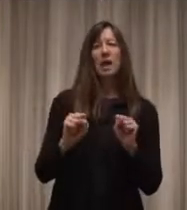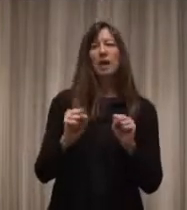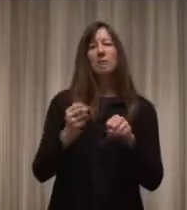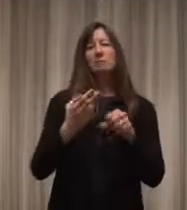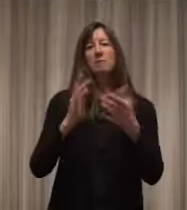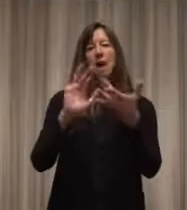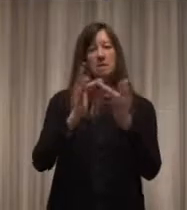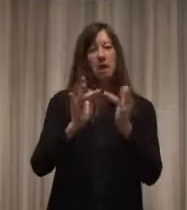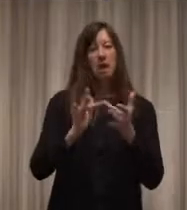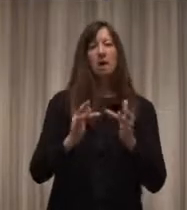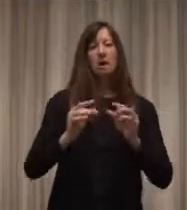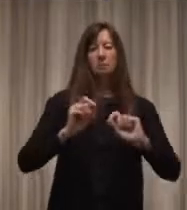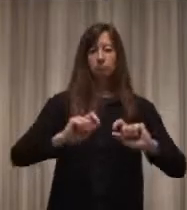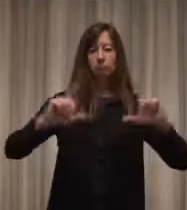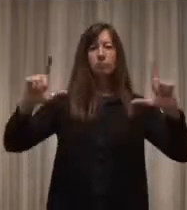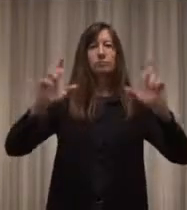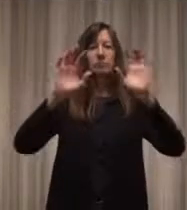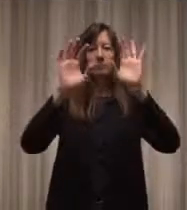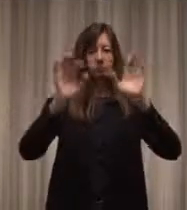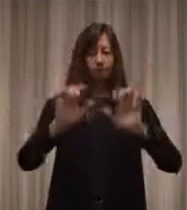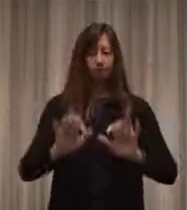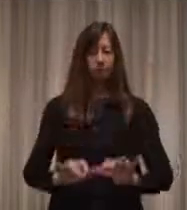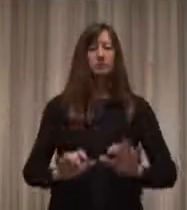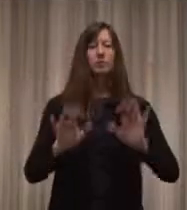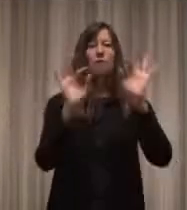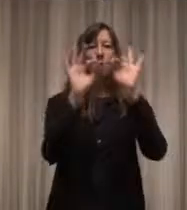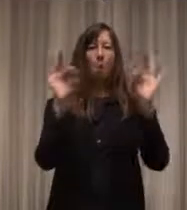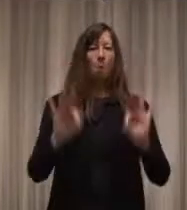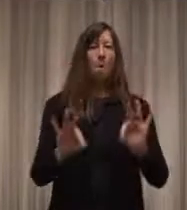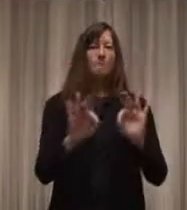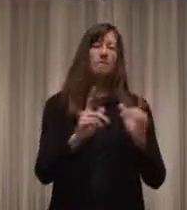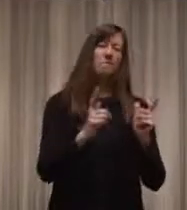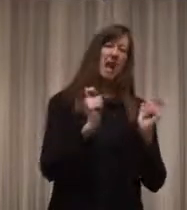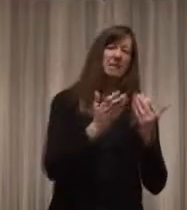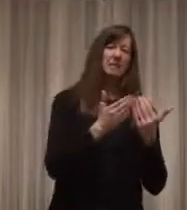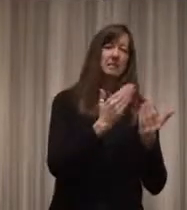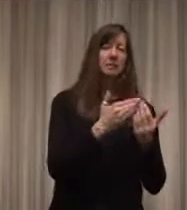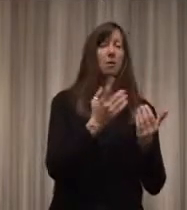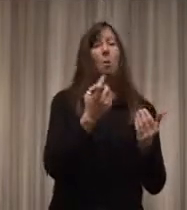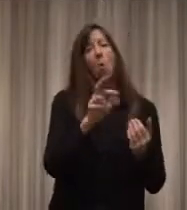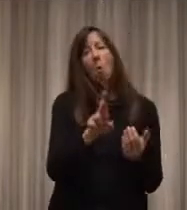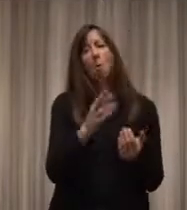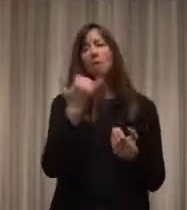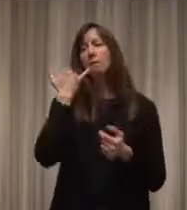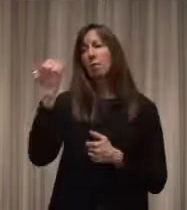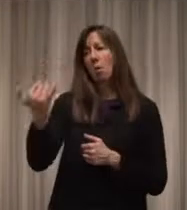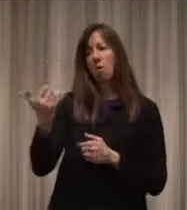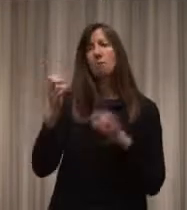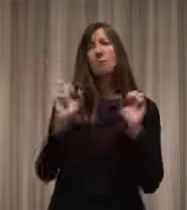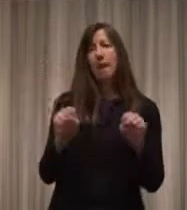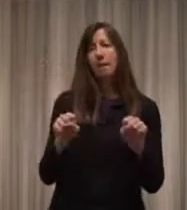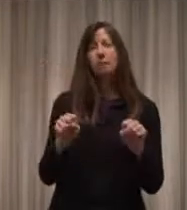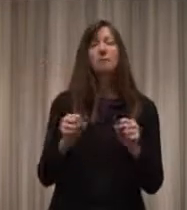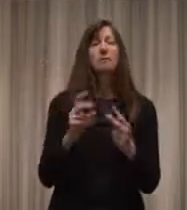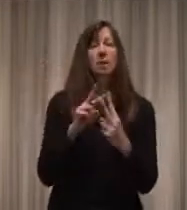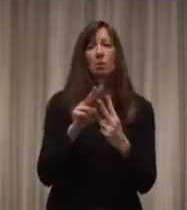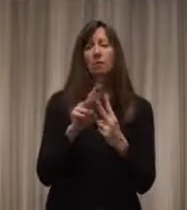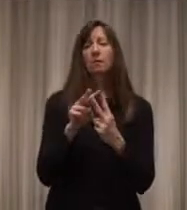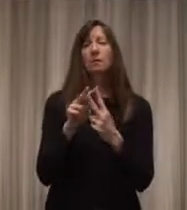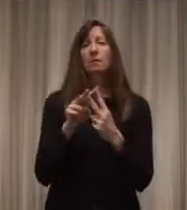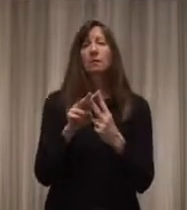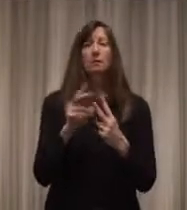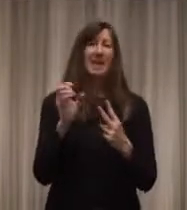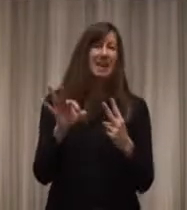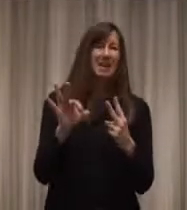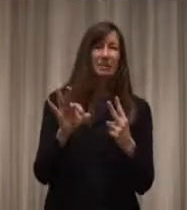needed, you can call our Office for the Aging. If you've signed up, you've done everything that you can right now, and then at this point, again, the best you